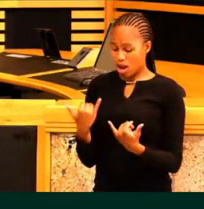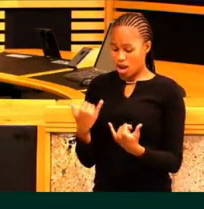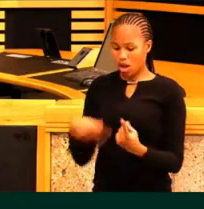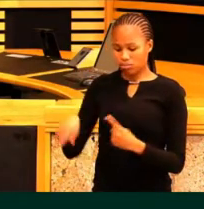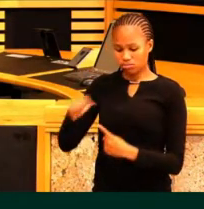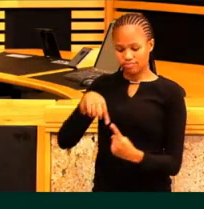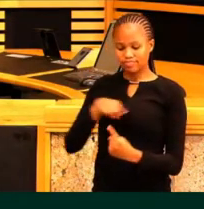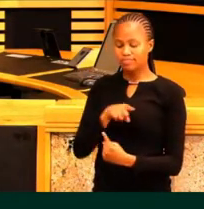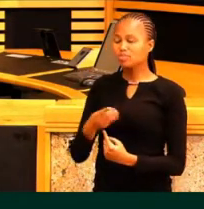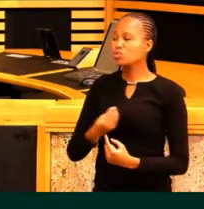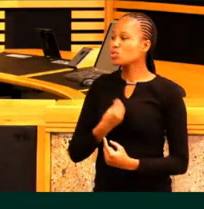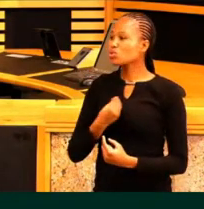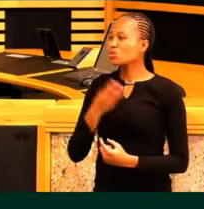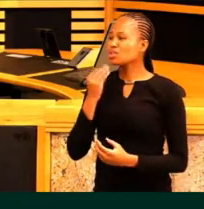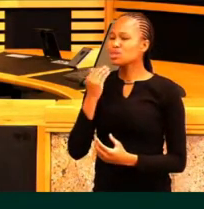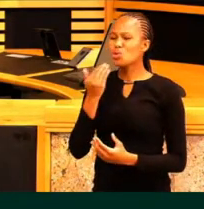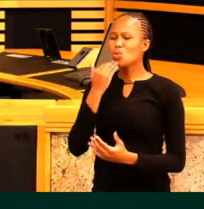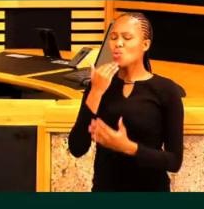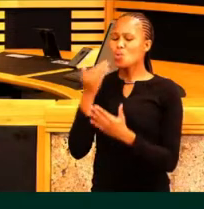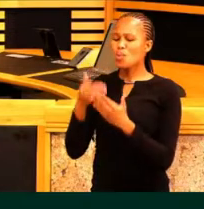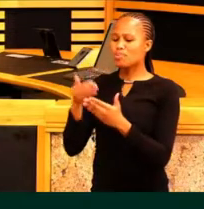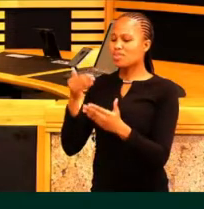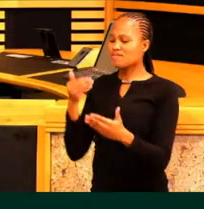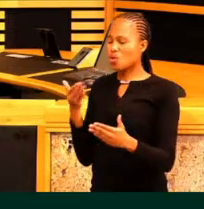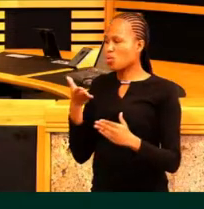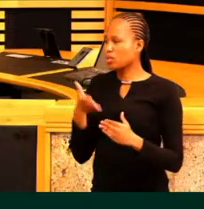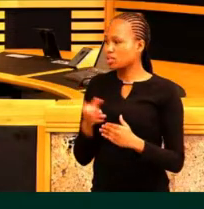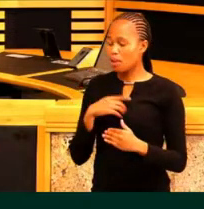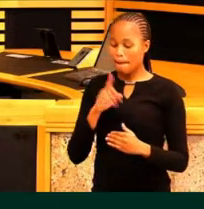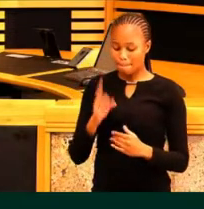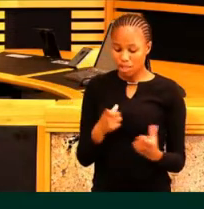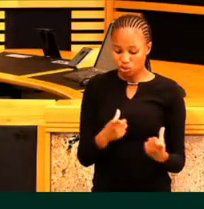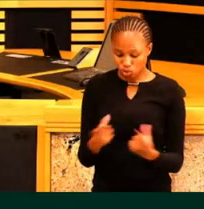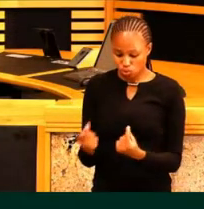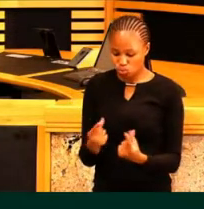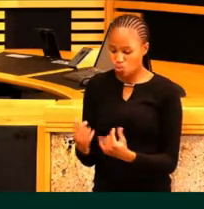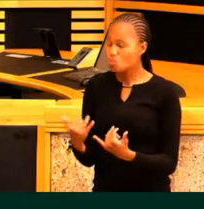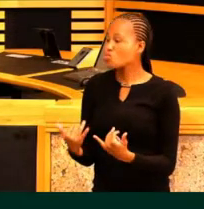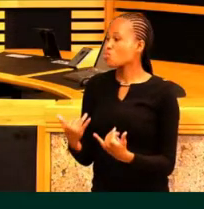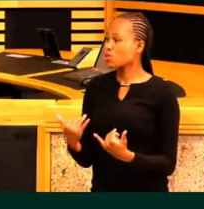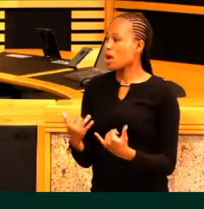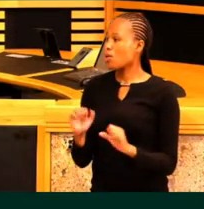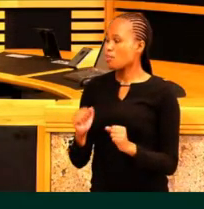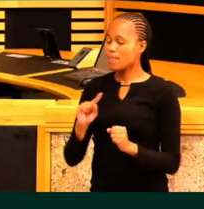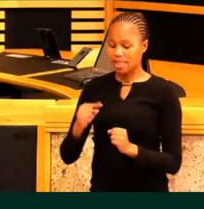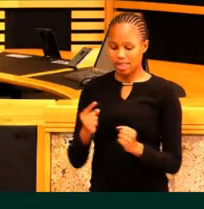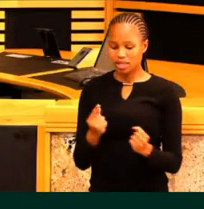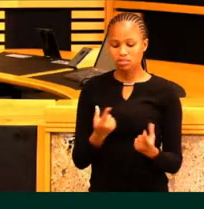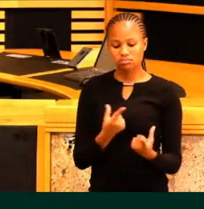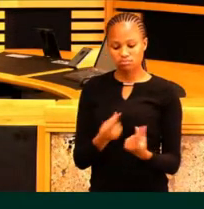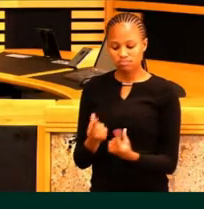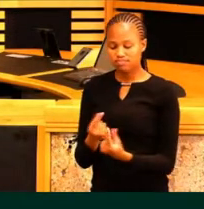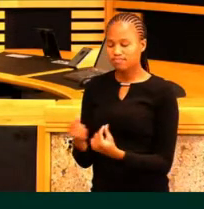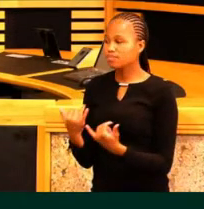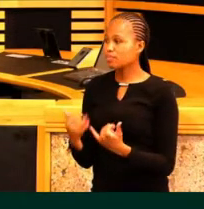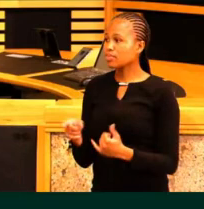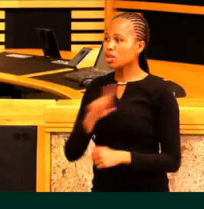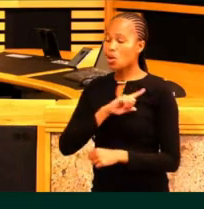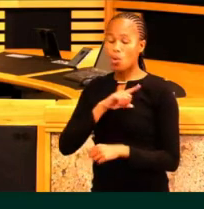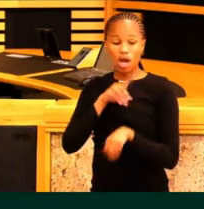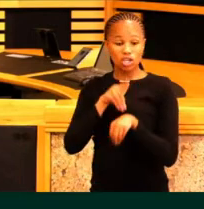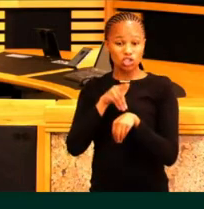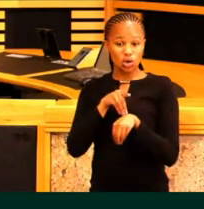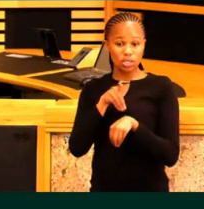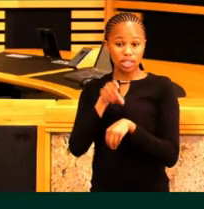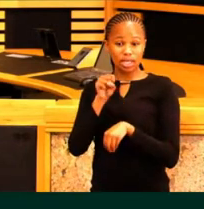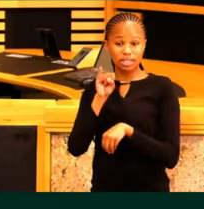you can no longer talk about who was there before we must make things uh to happen that's why Dr spear when we